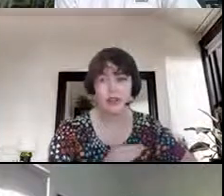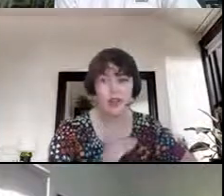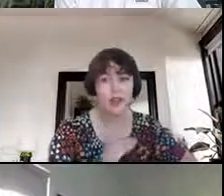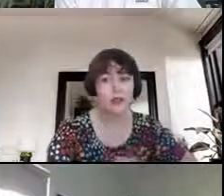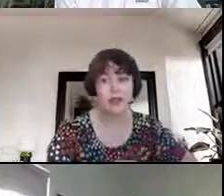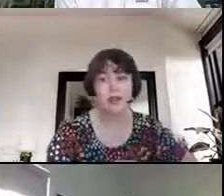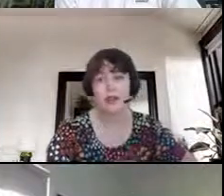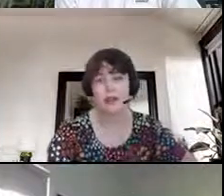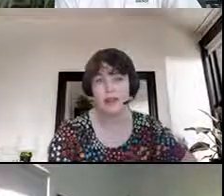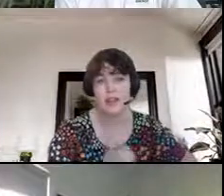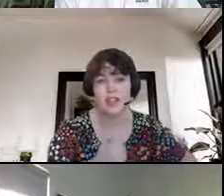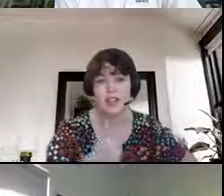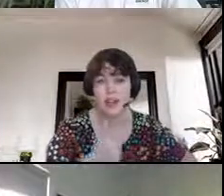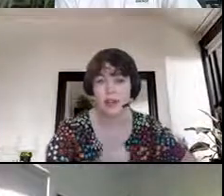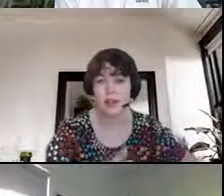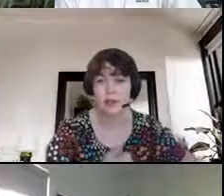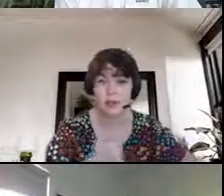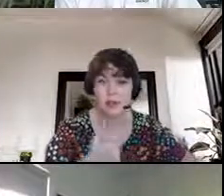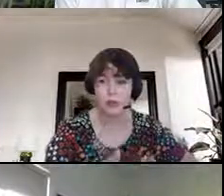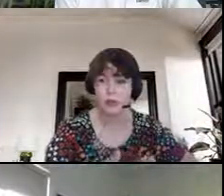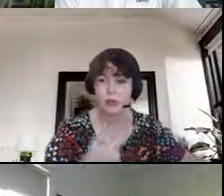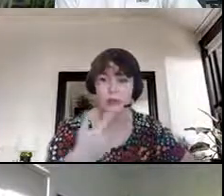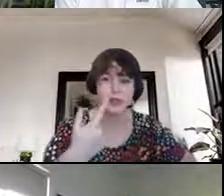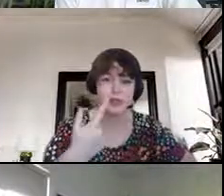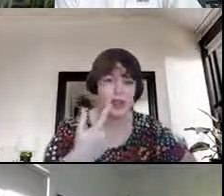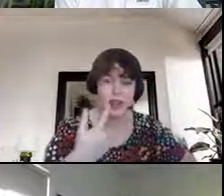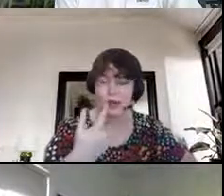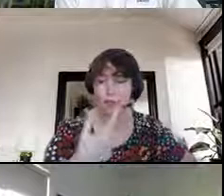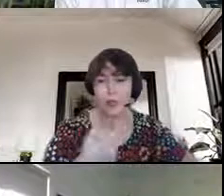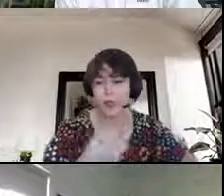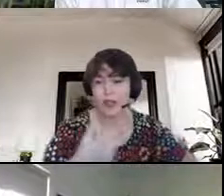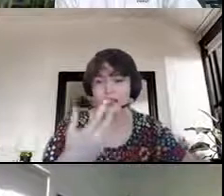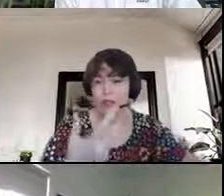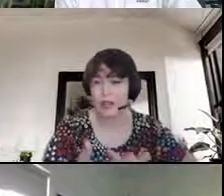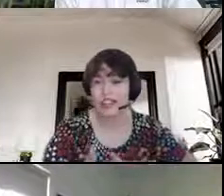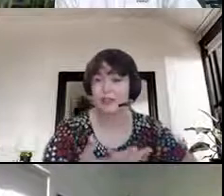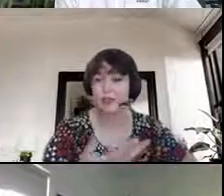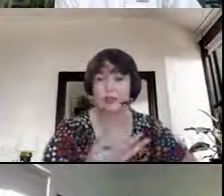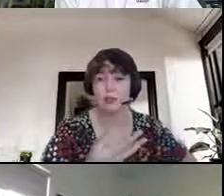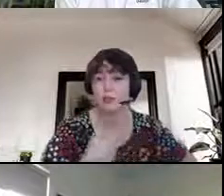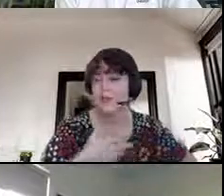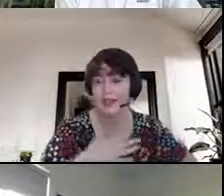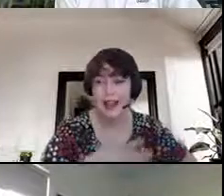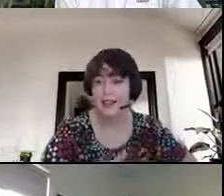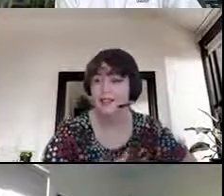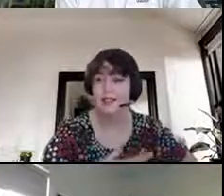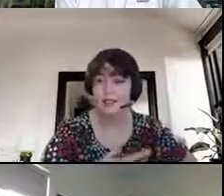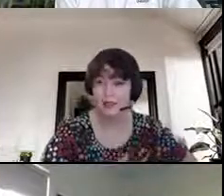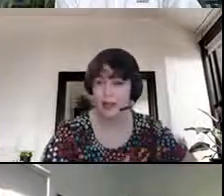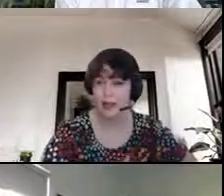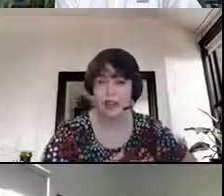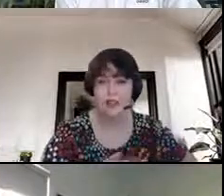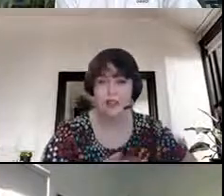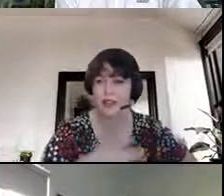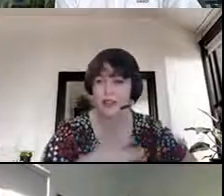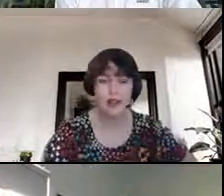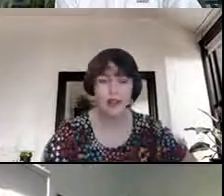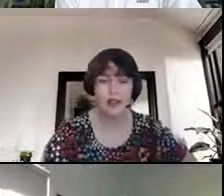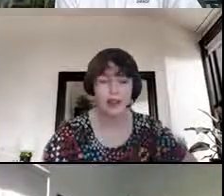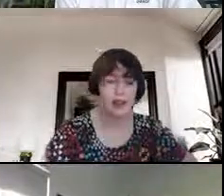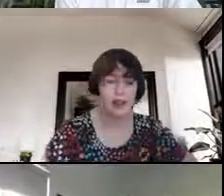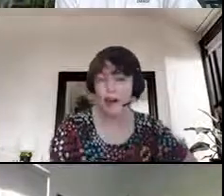those. But for everything under the national energy laws, rules, more or less the retail rules, gas,